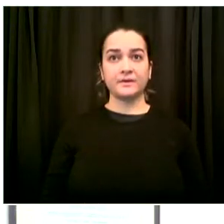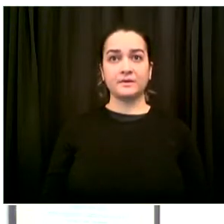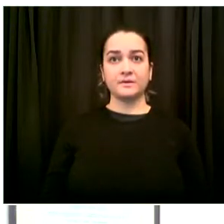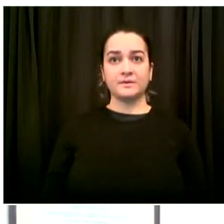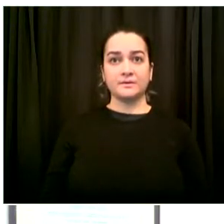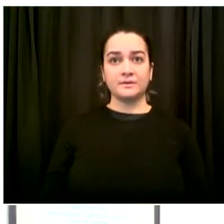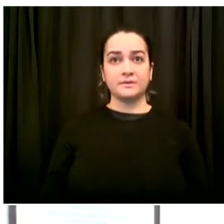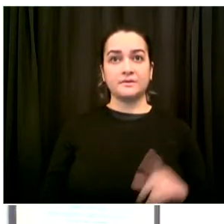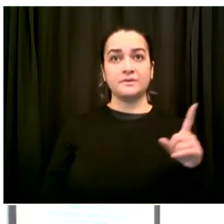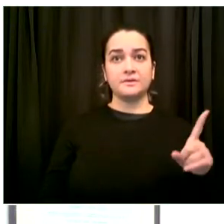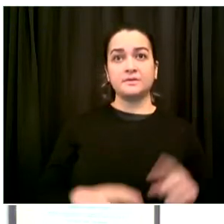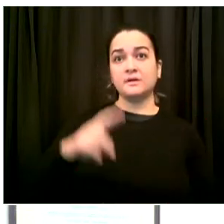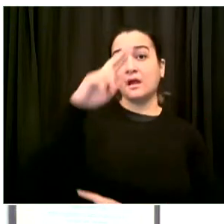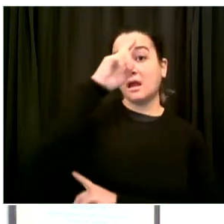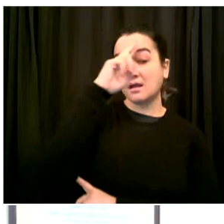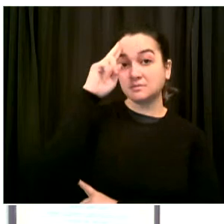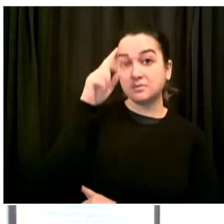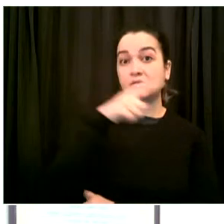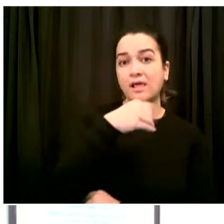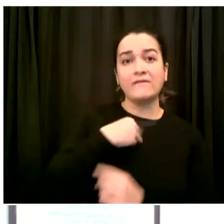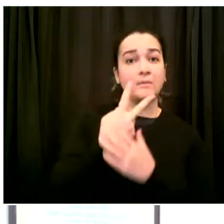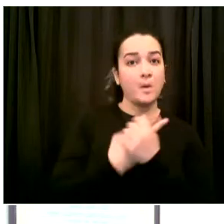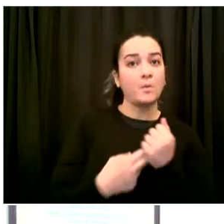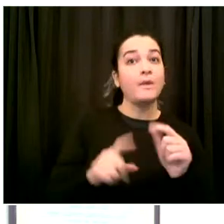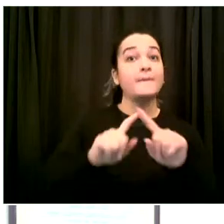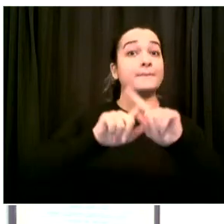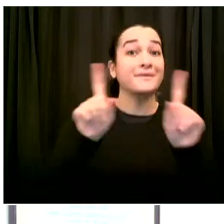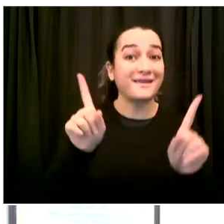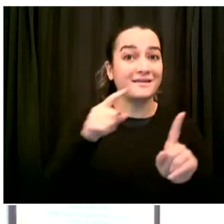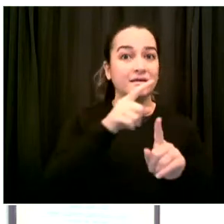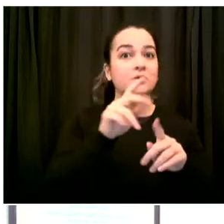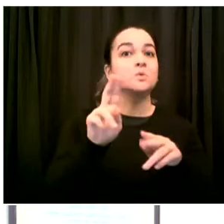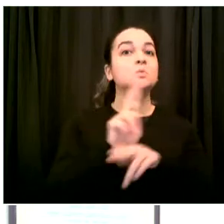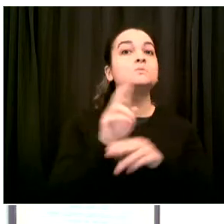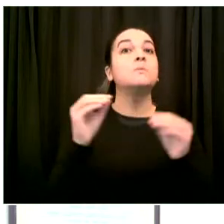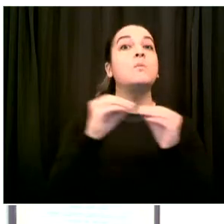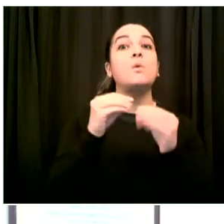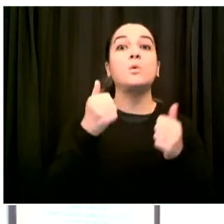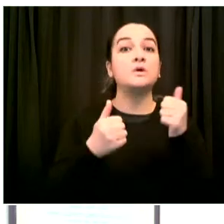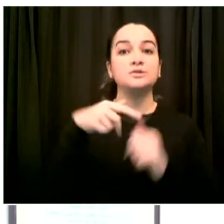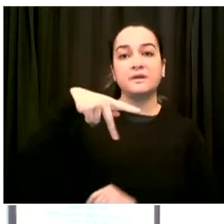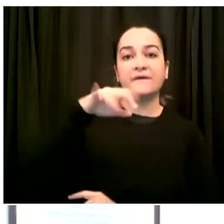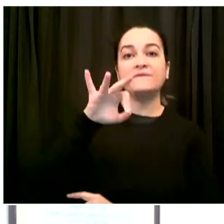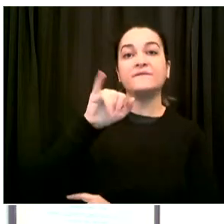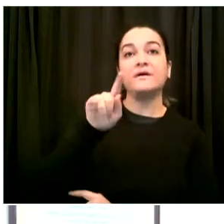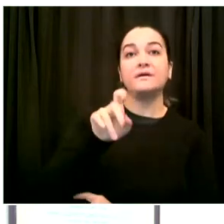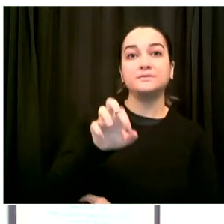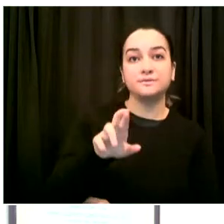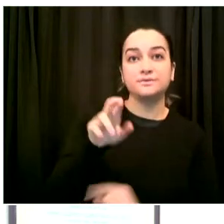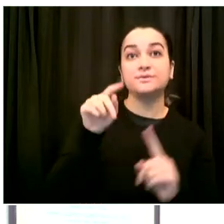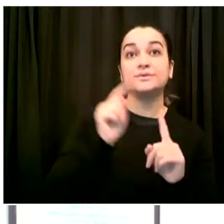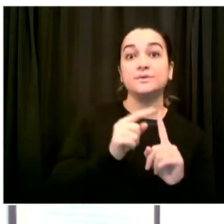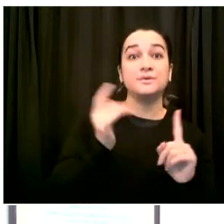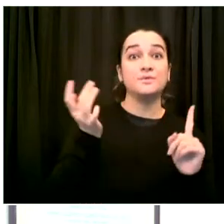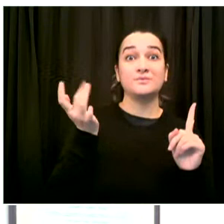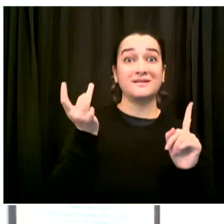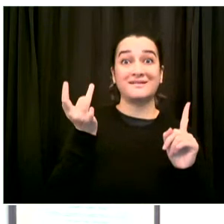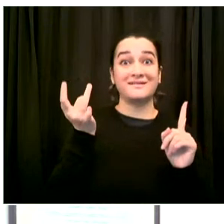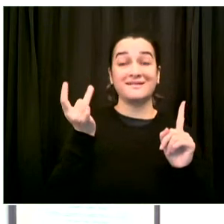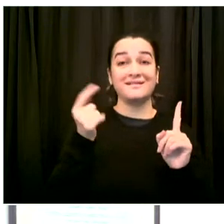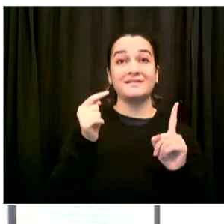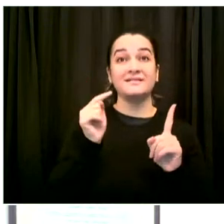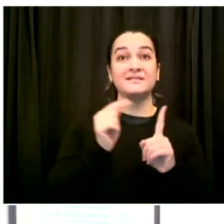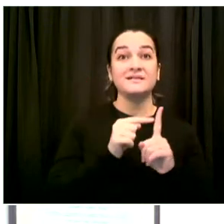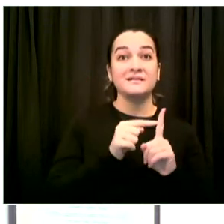which requires that ultra cold storage. For the health department sites, we're using primarily Moderna